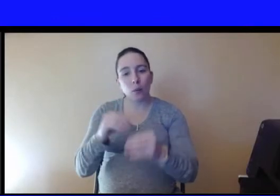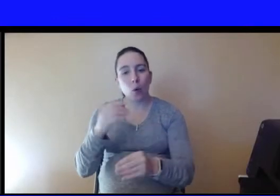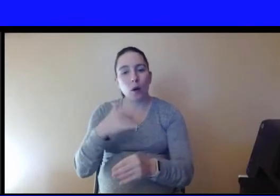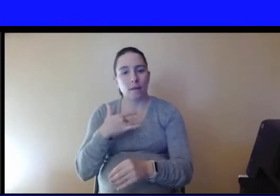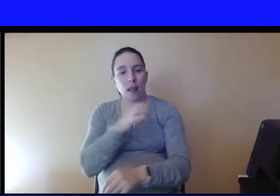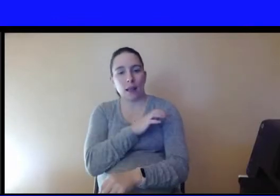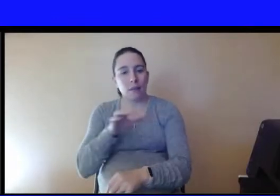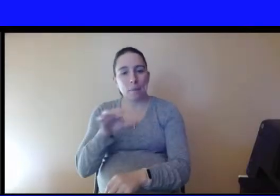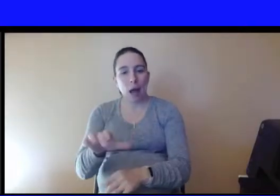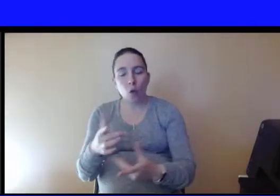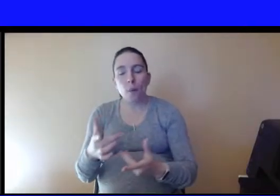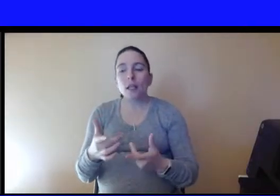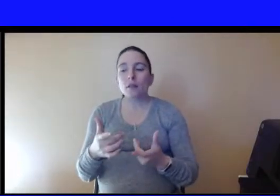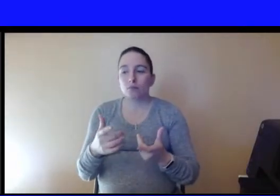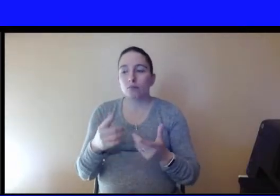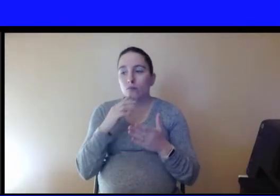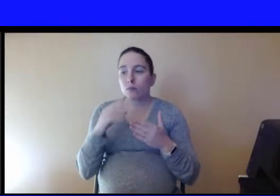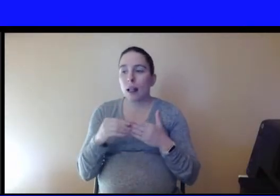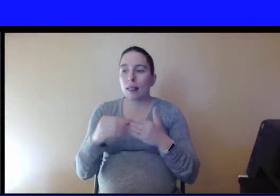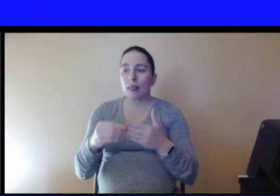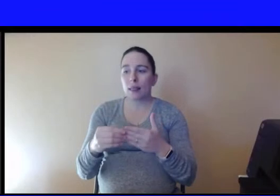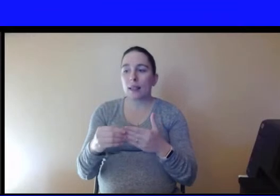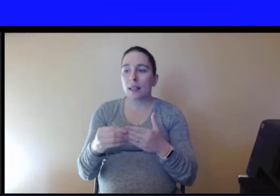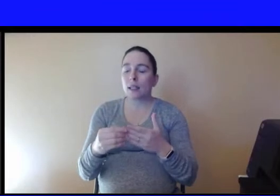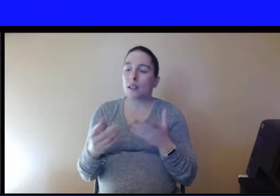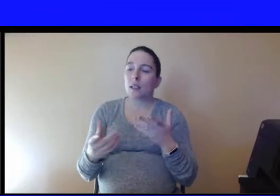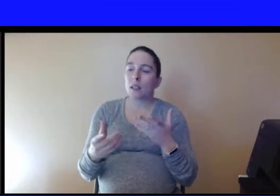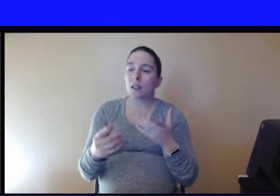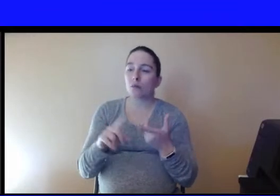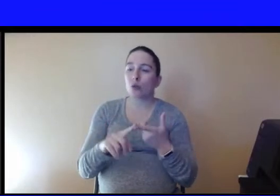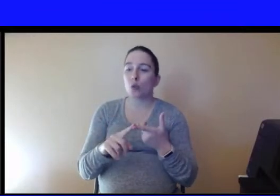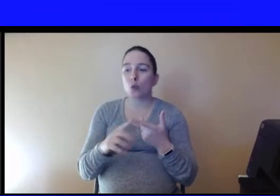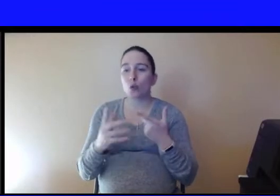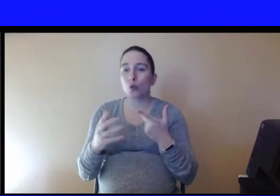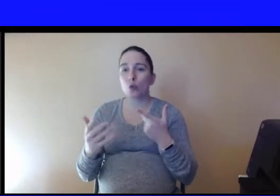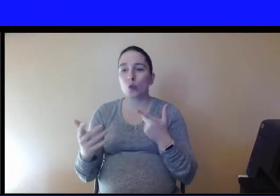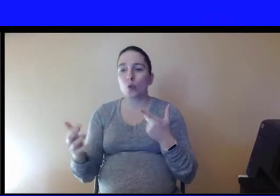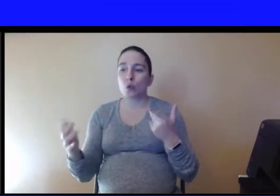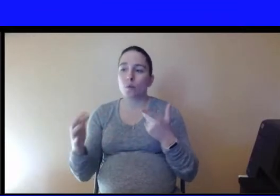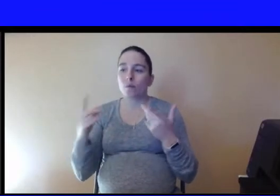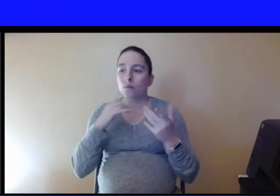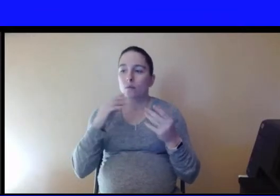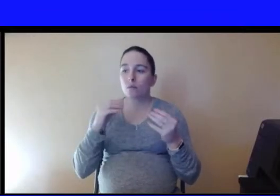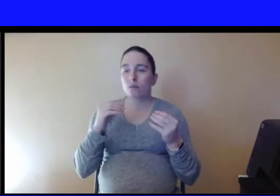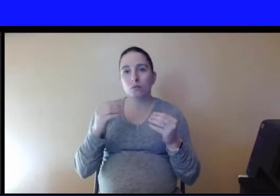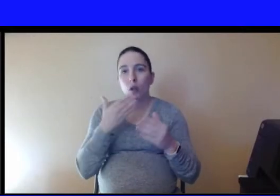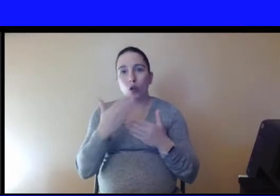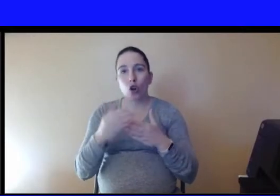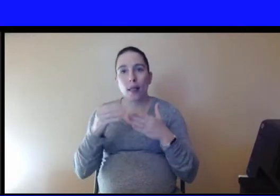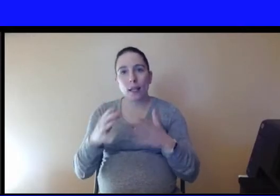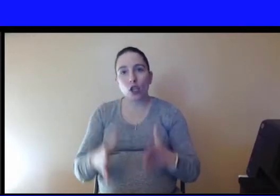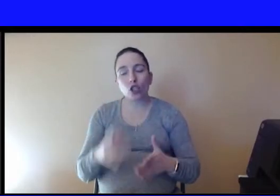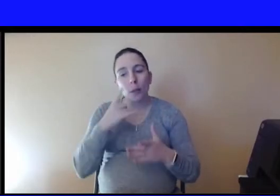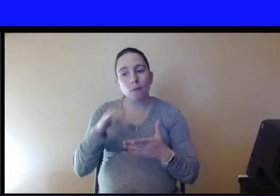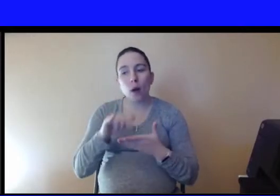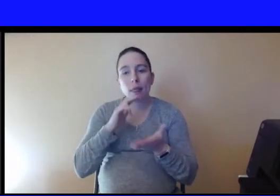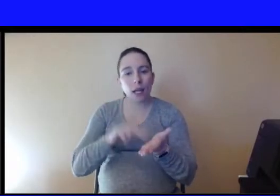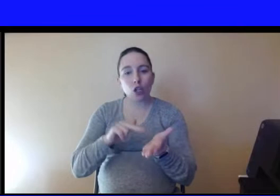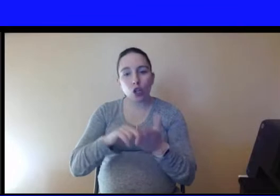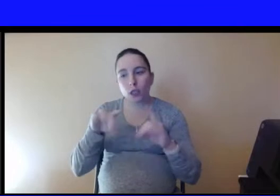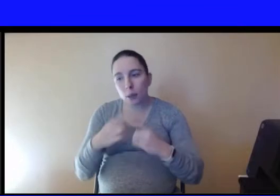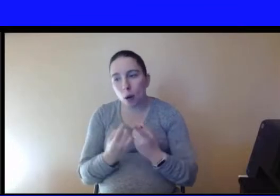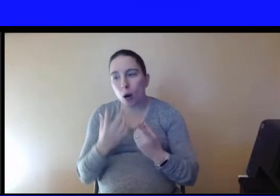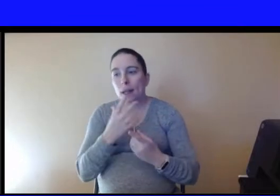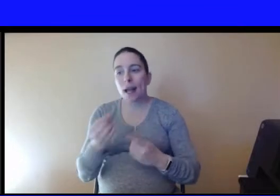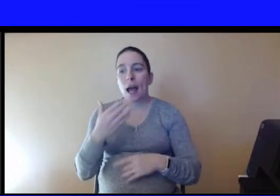No, great any presentation. questions, comments? No questions, no comments. Thank you. All right, let's move on then lastly to the Metro